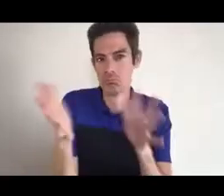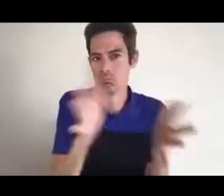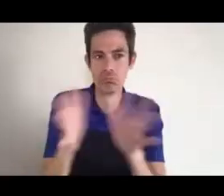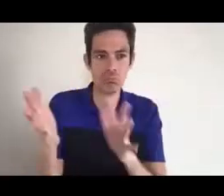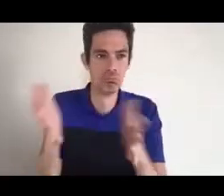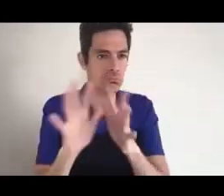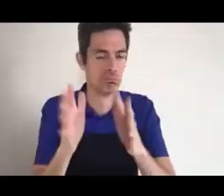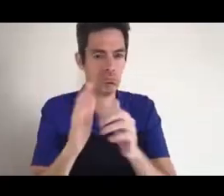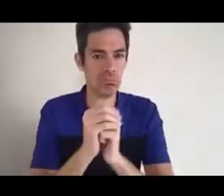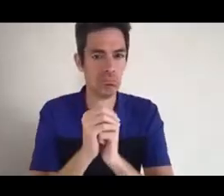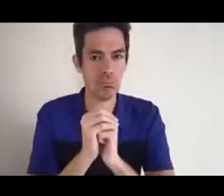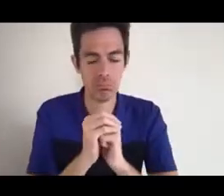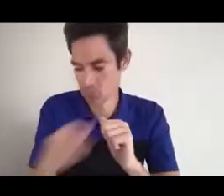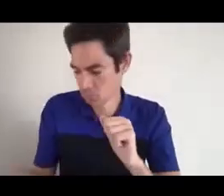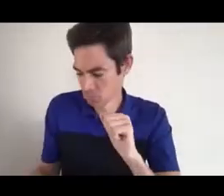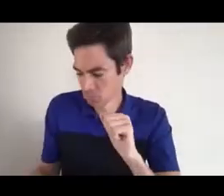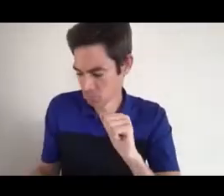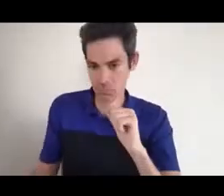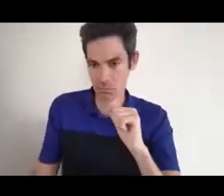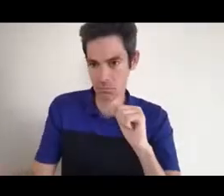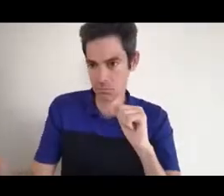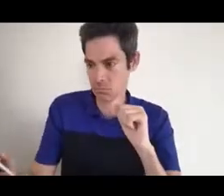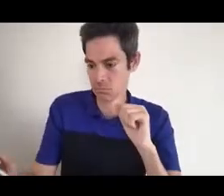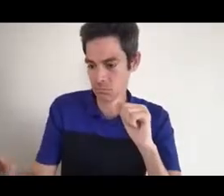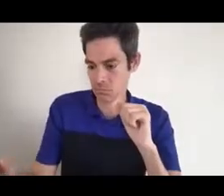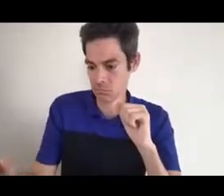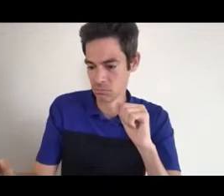questions related to 3D verbs.